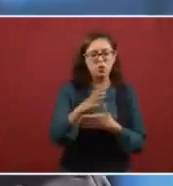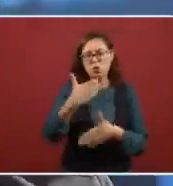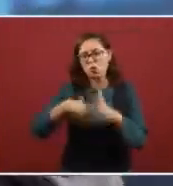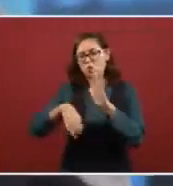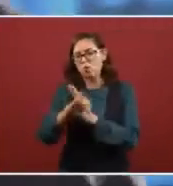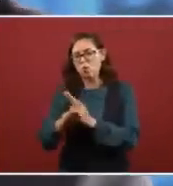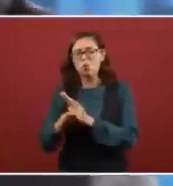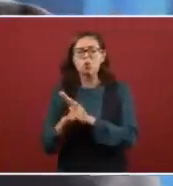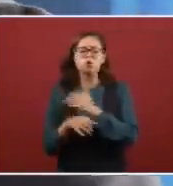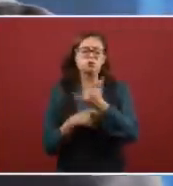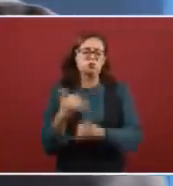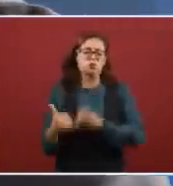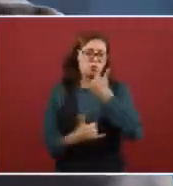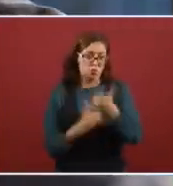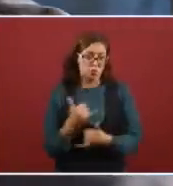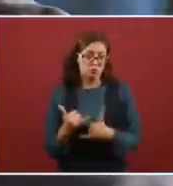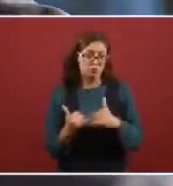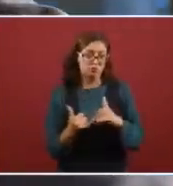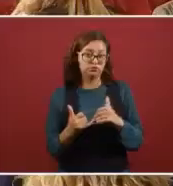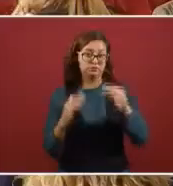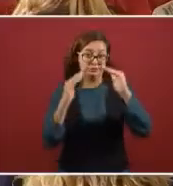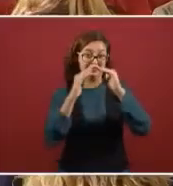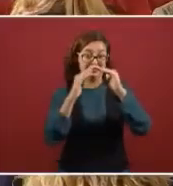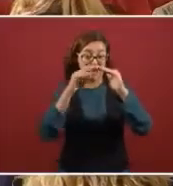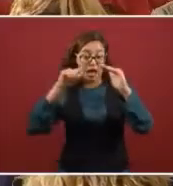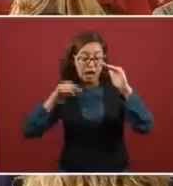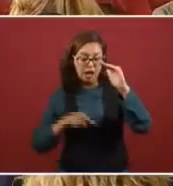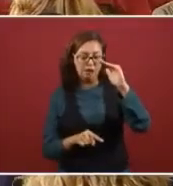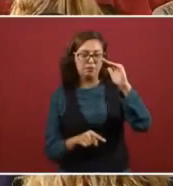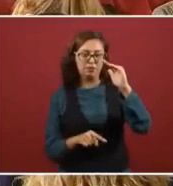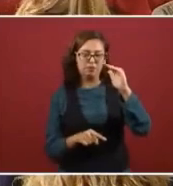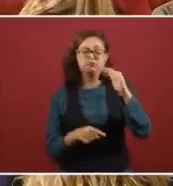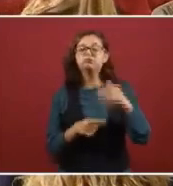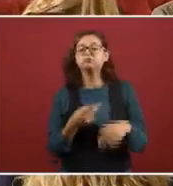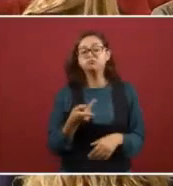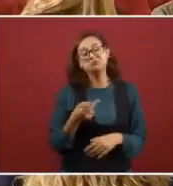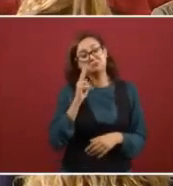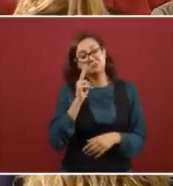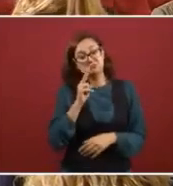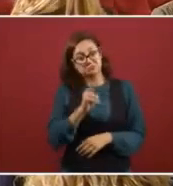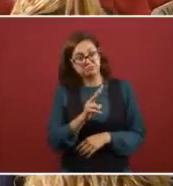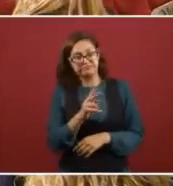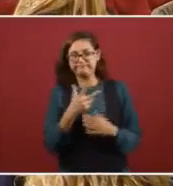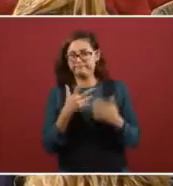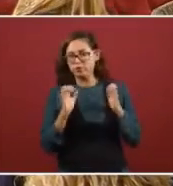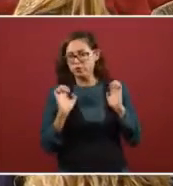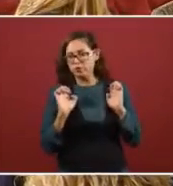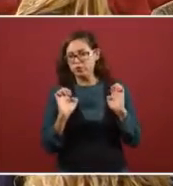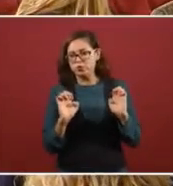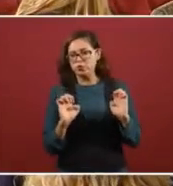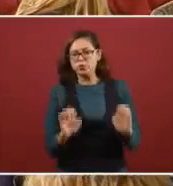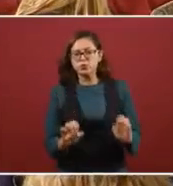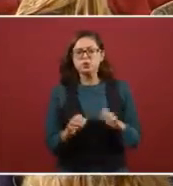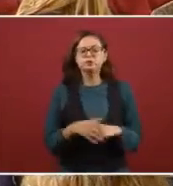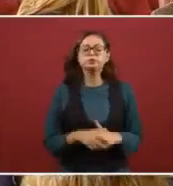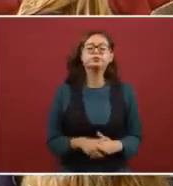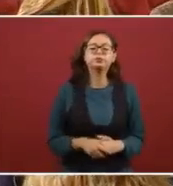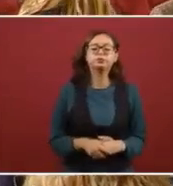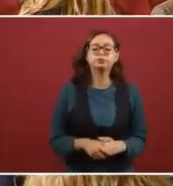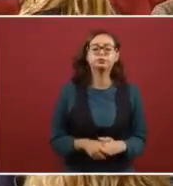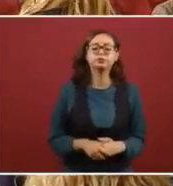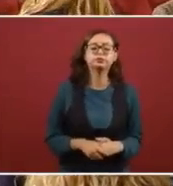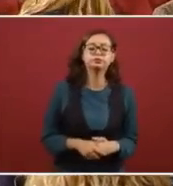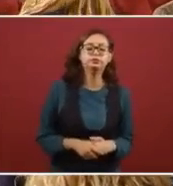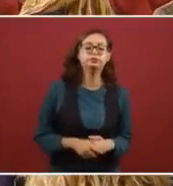ironing room, playroom, and you can see it there. It's a very luxurious mansion. On the lower